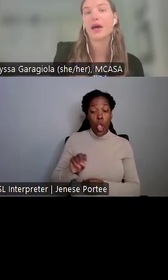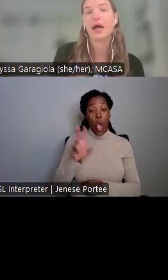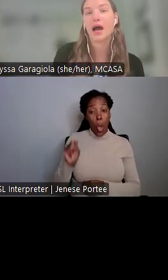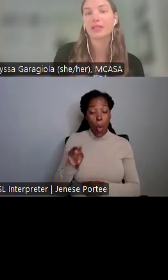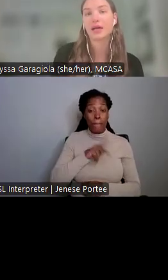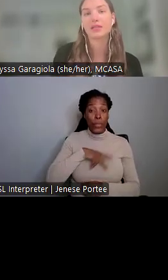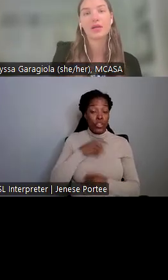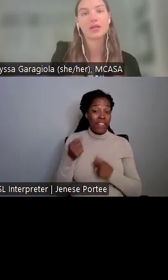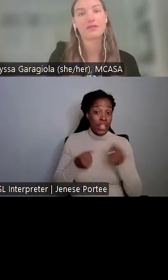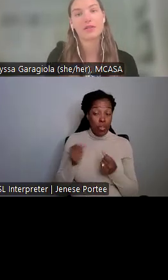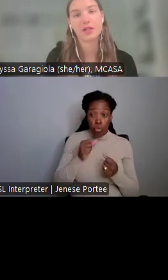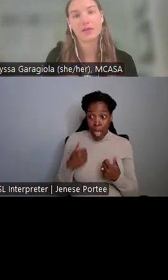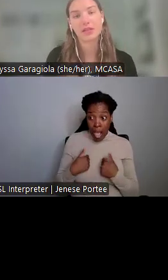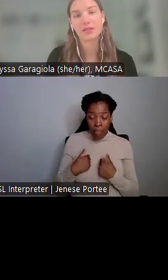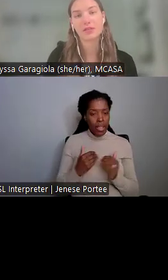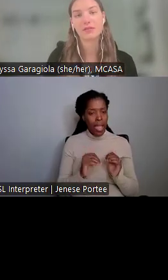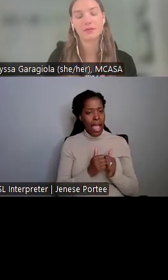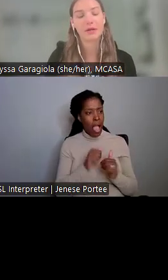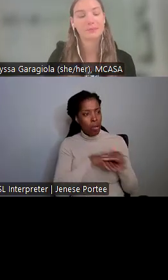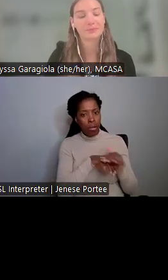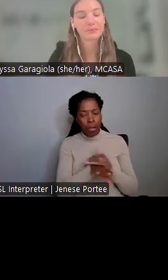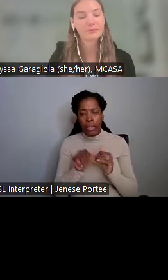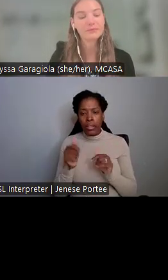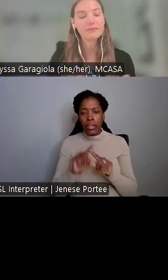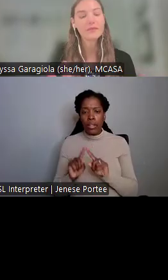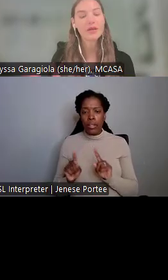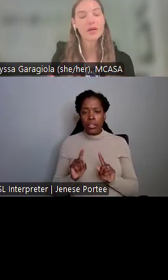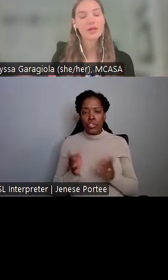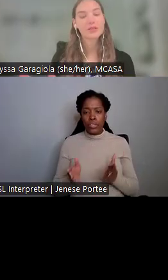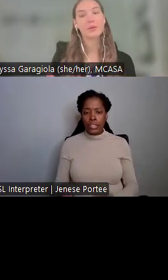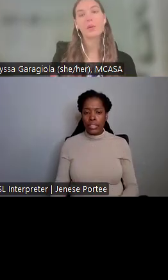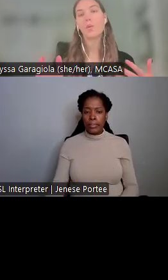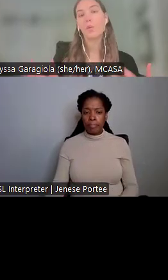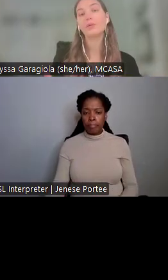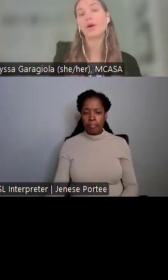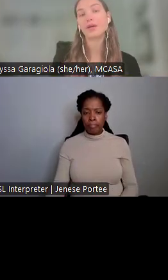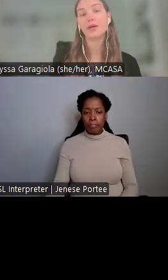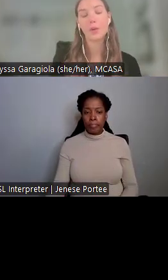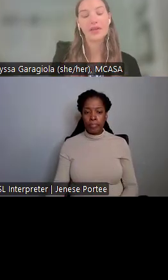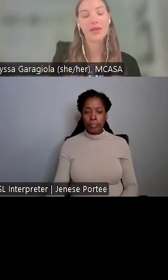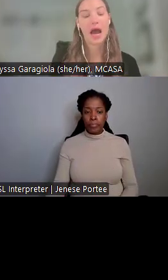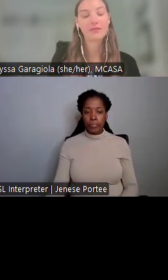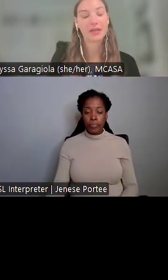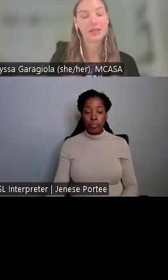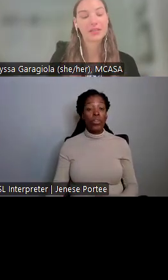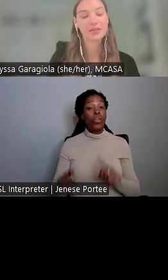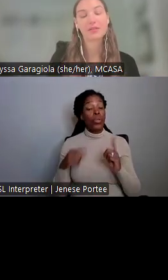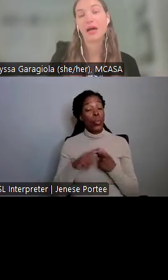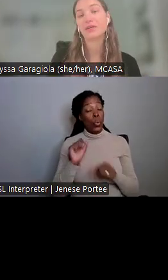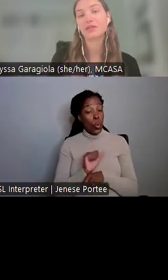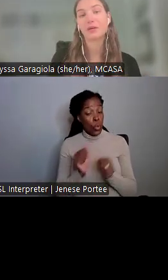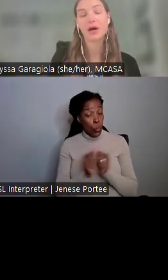going to then access different services, right? So when working with